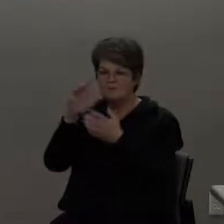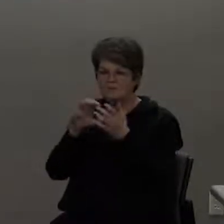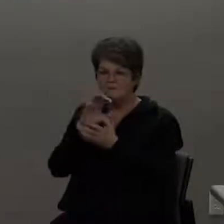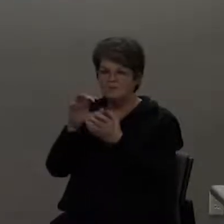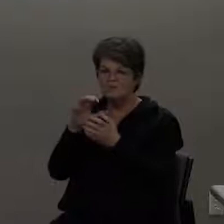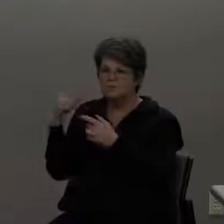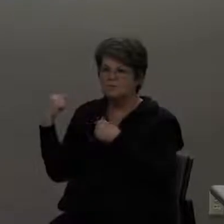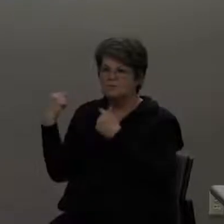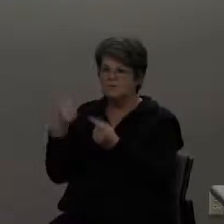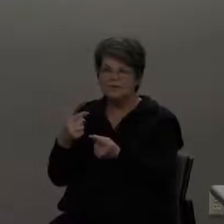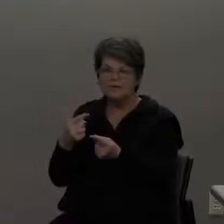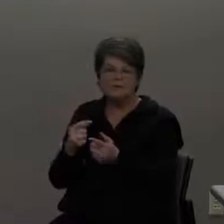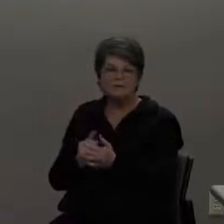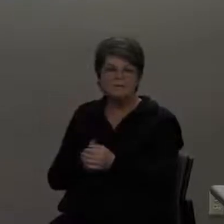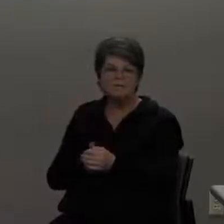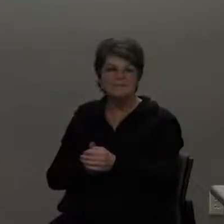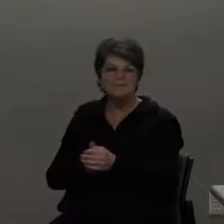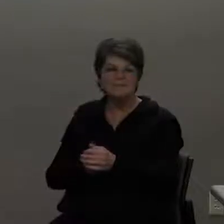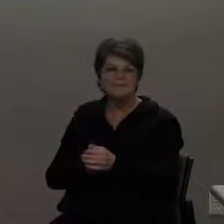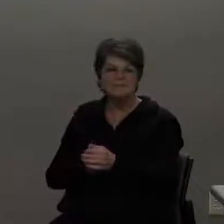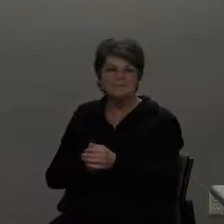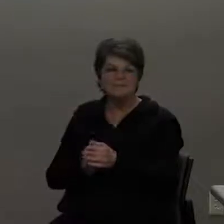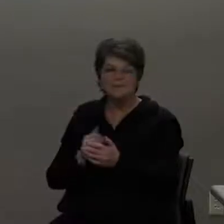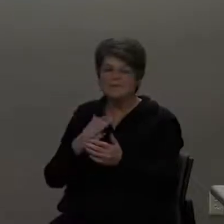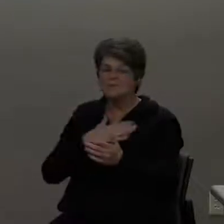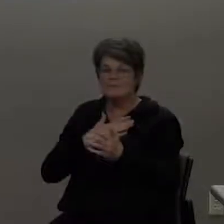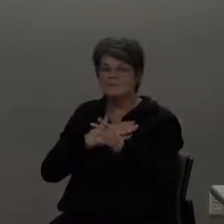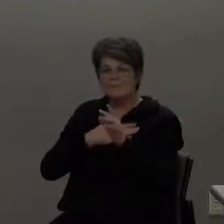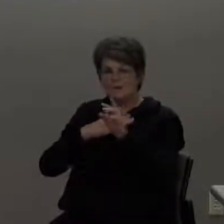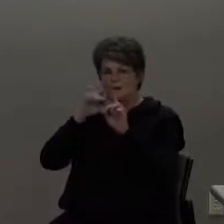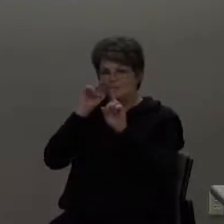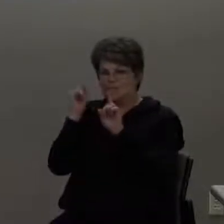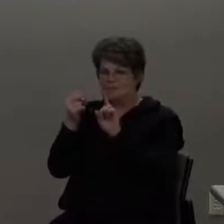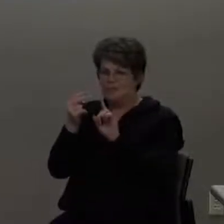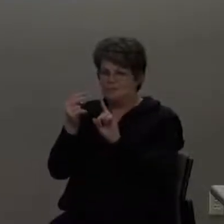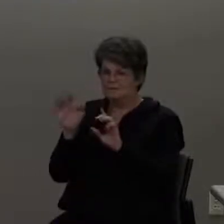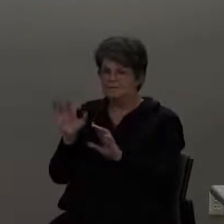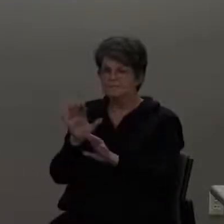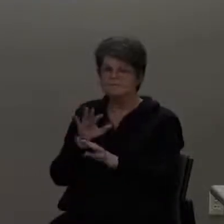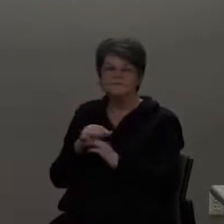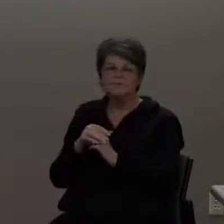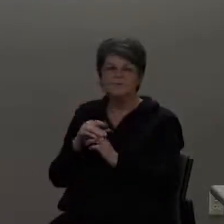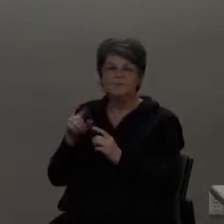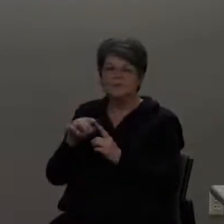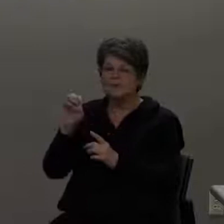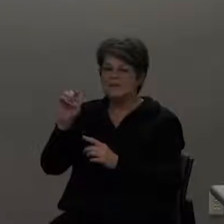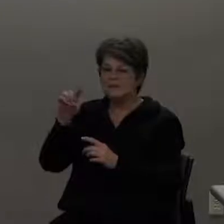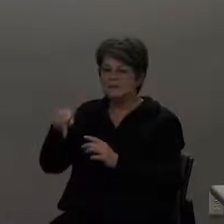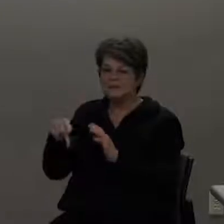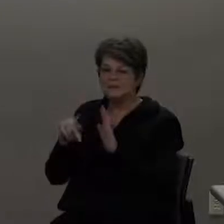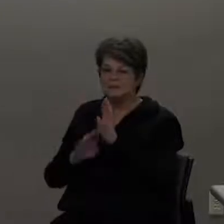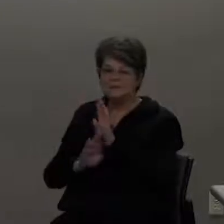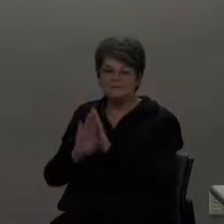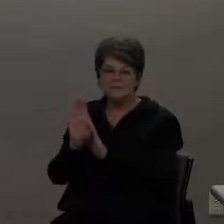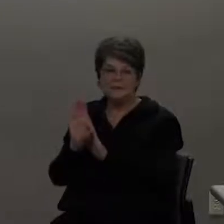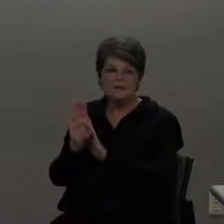been, in that this is just my perspective. When EDP was developed,